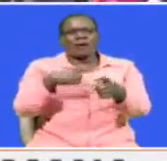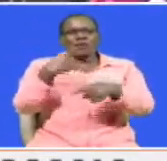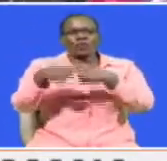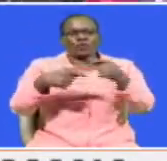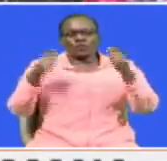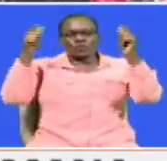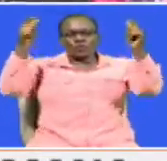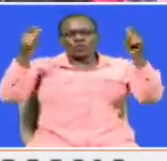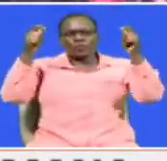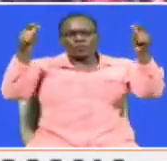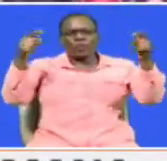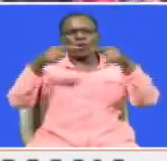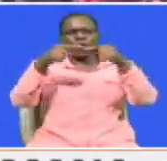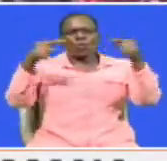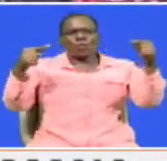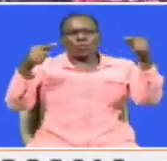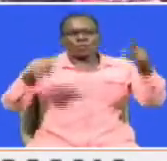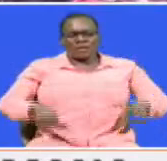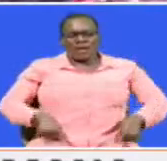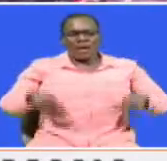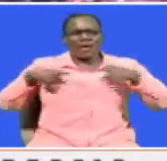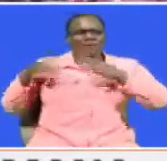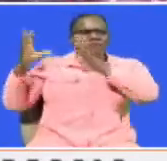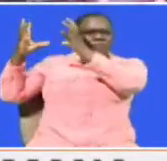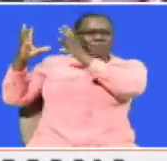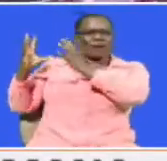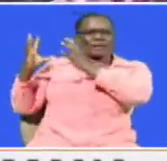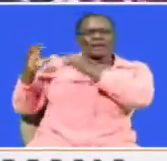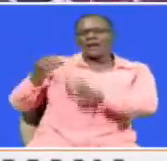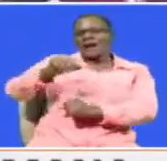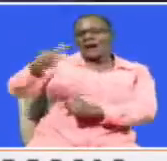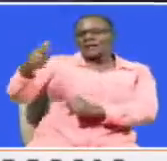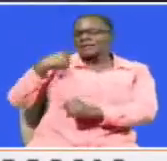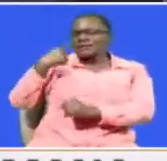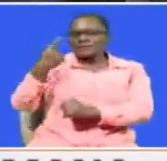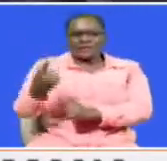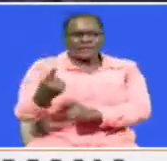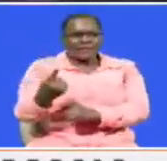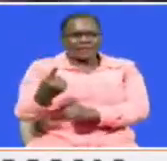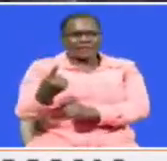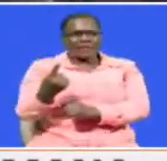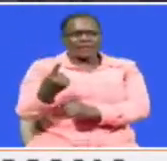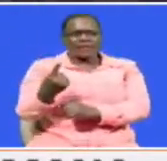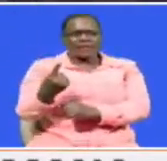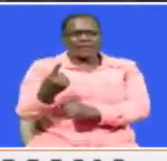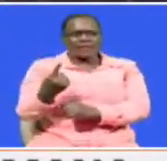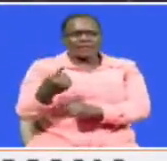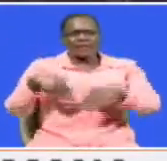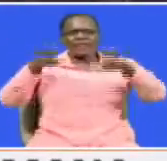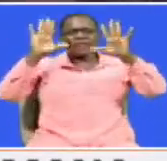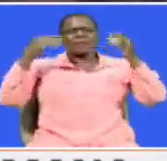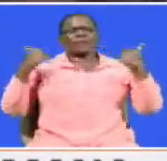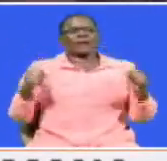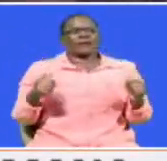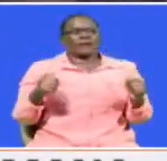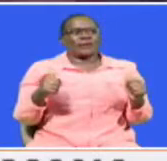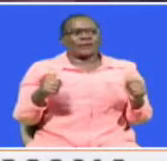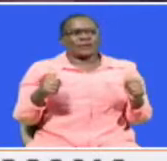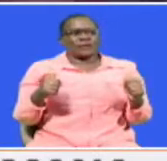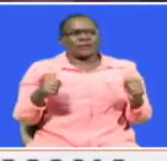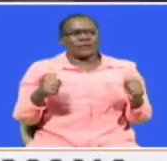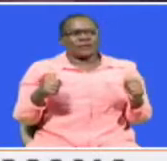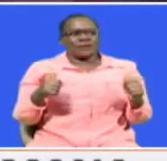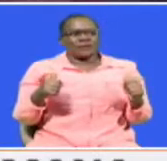kutoendeleza maandamano ya kupinga gharama ya maisha na mengine, wakisema nyuma hawarudi ngo. Odinga is a global